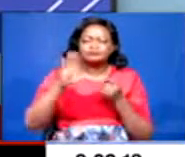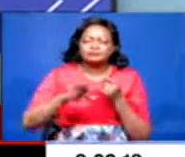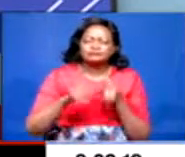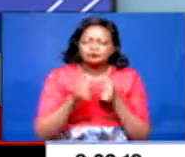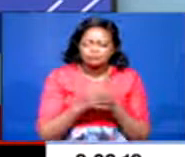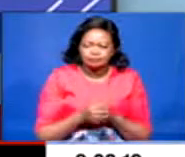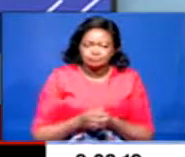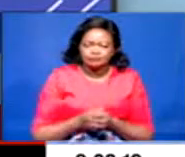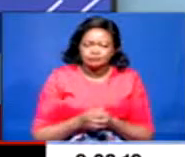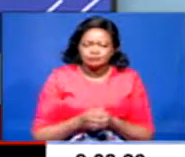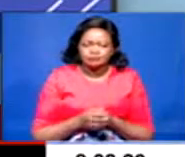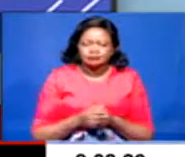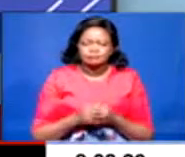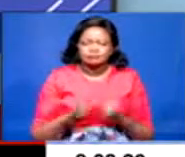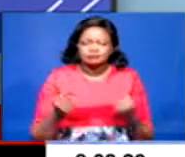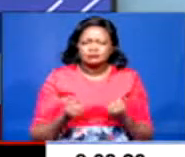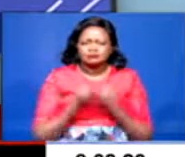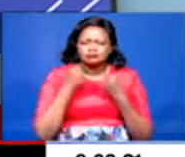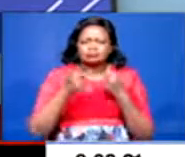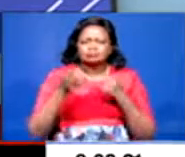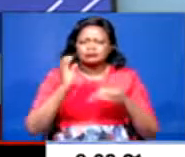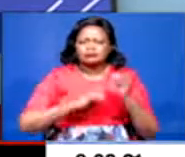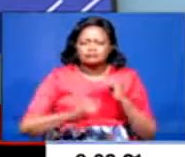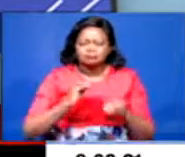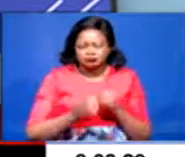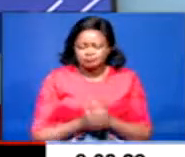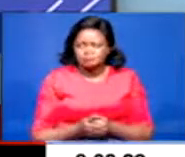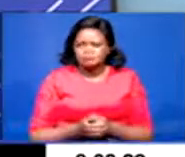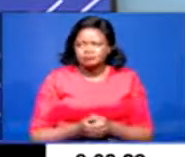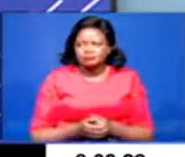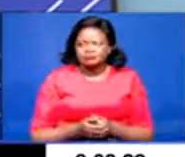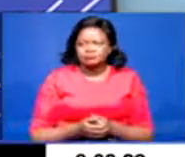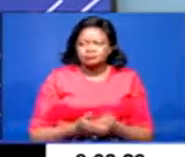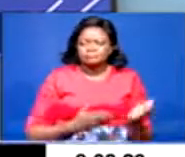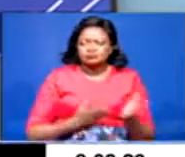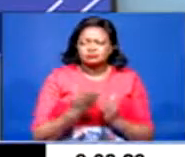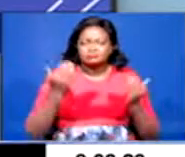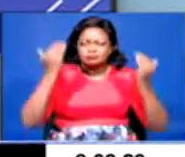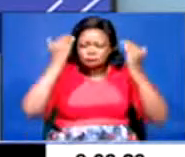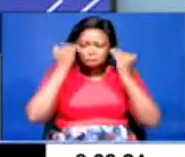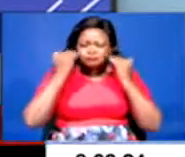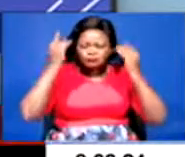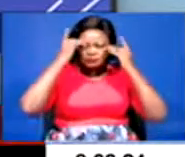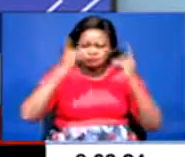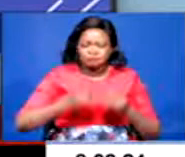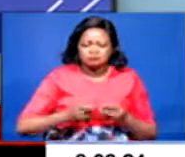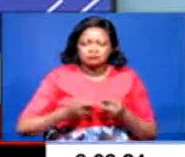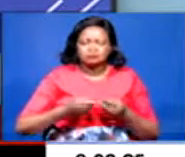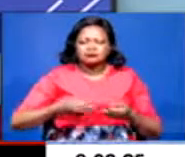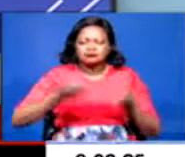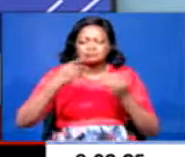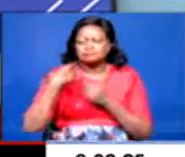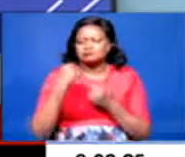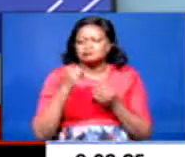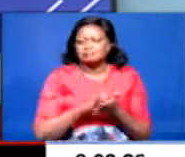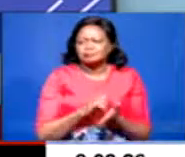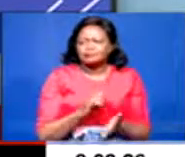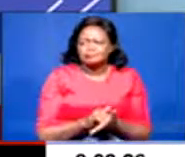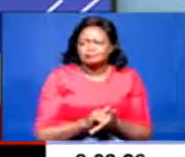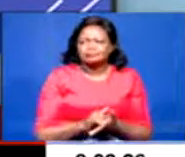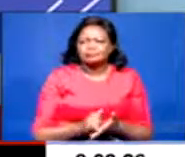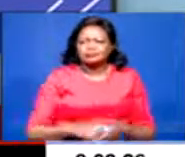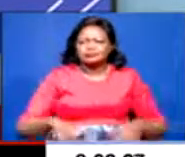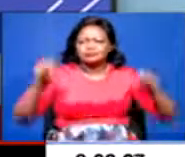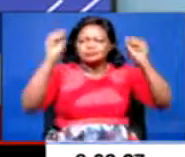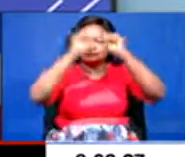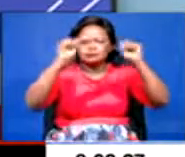going to happen in this election, and courtesy of a court decision which was given recently, is that the presidential election